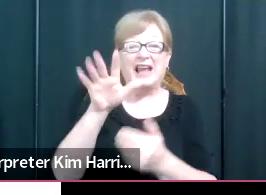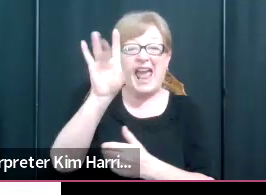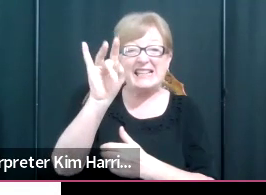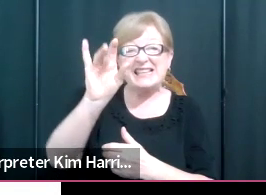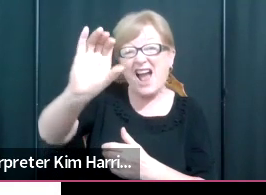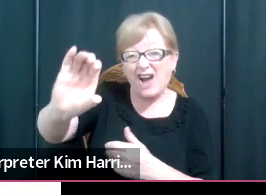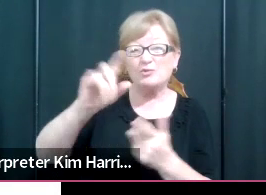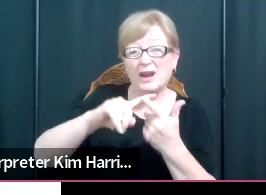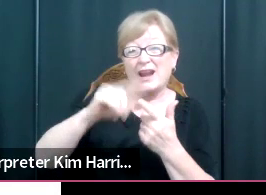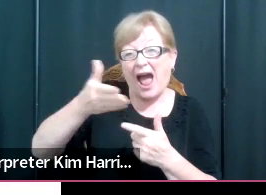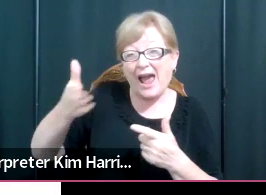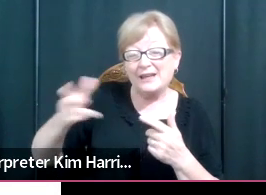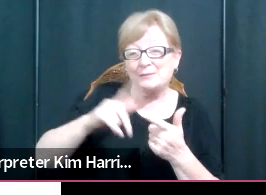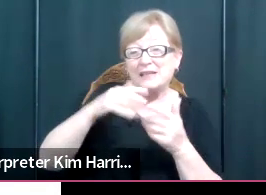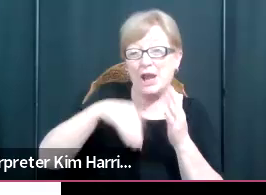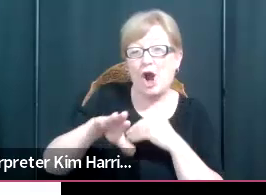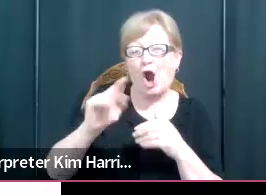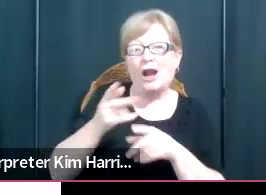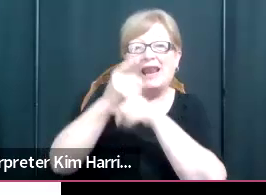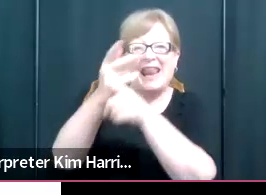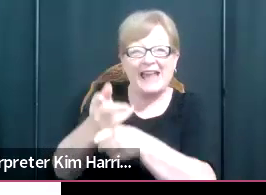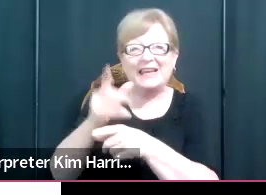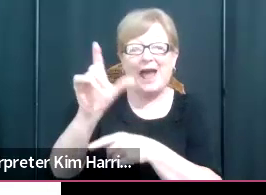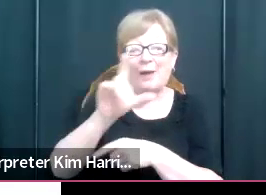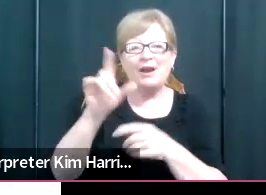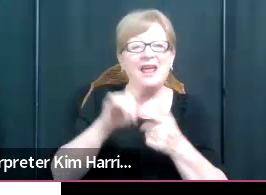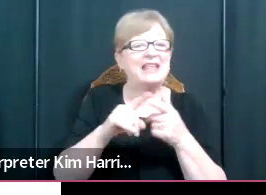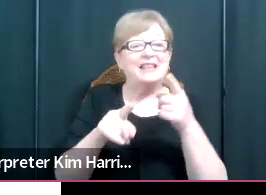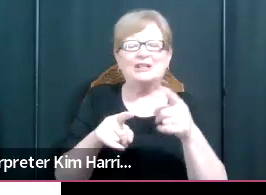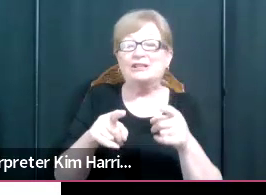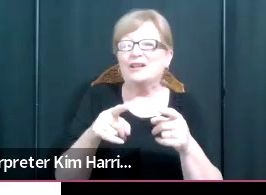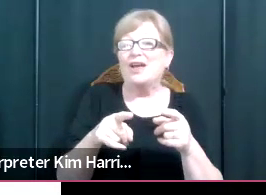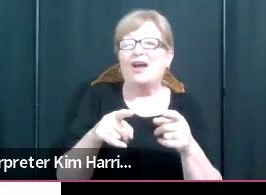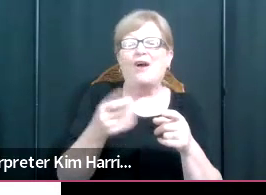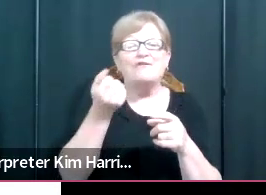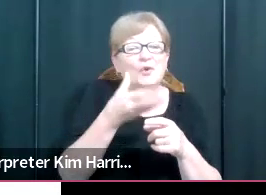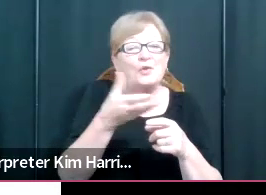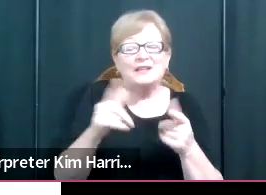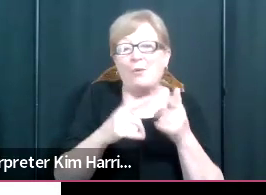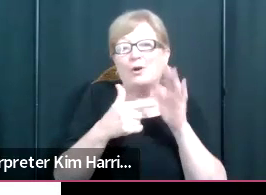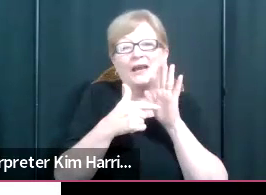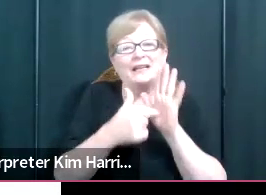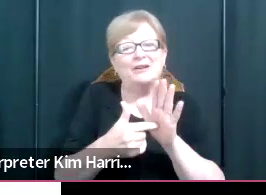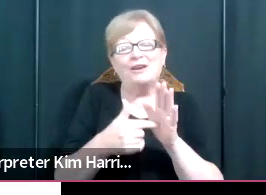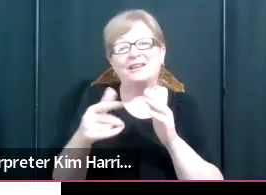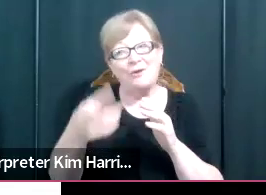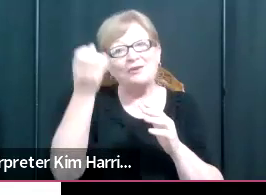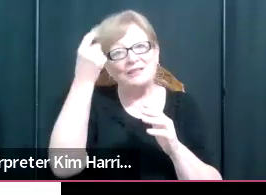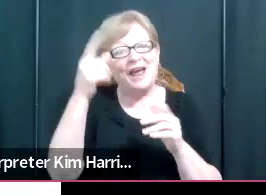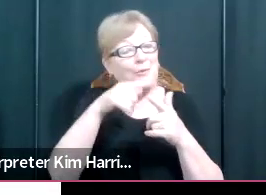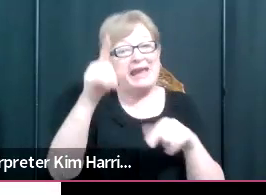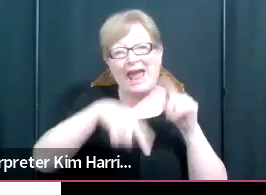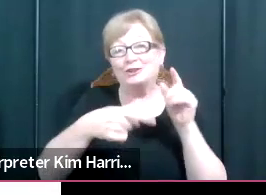that we're talking about today is just a very, very, very small sampling of things that we have, just so that you're aware of that.